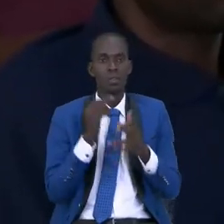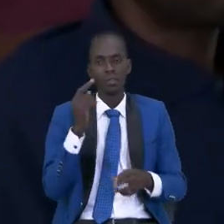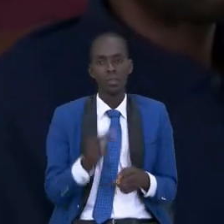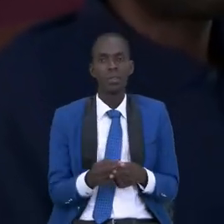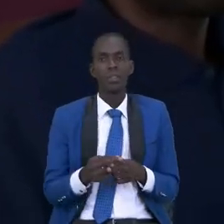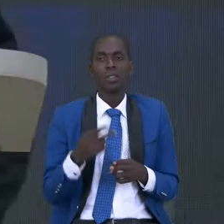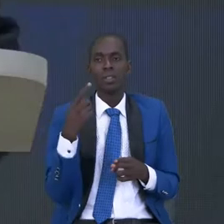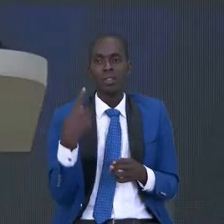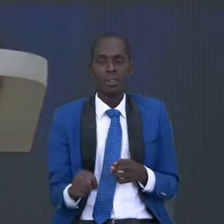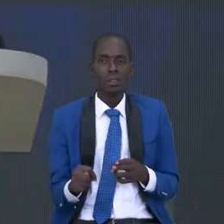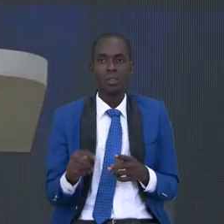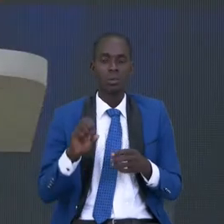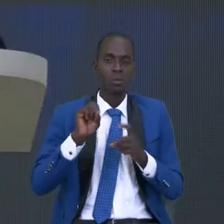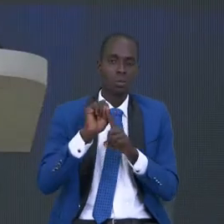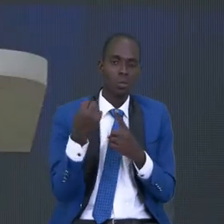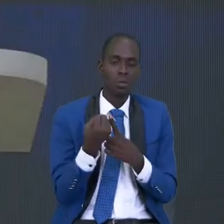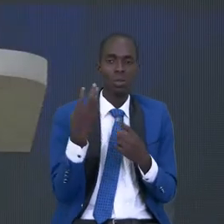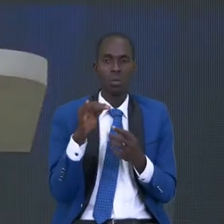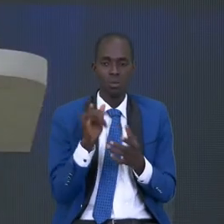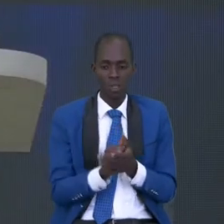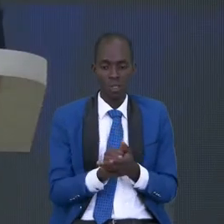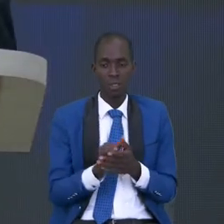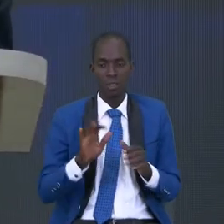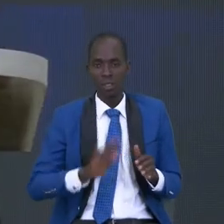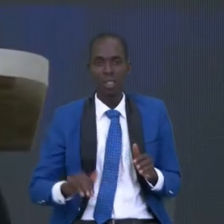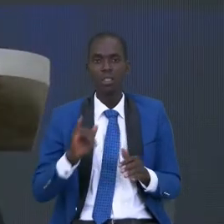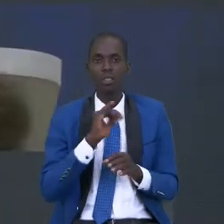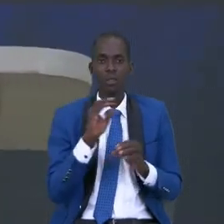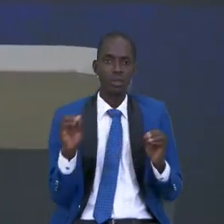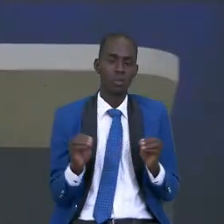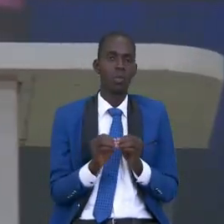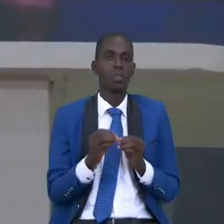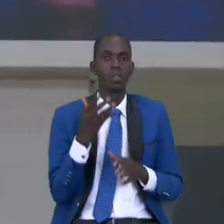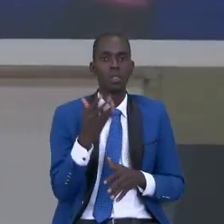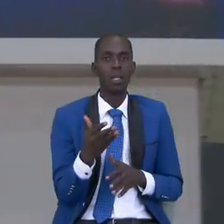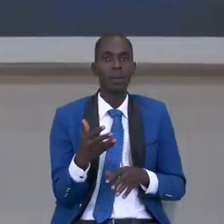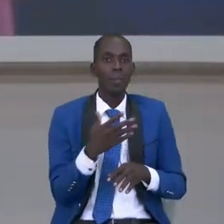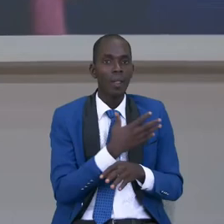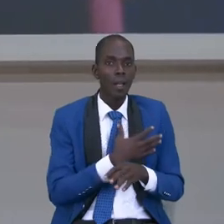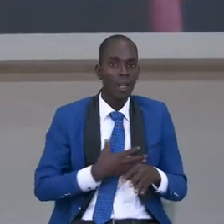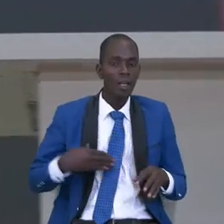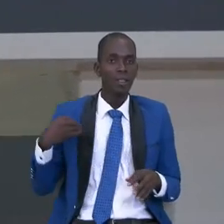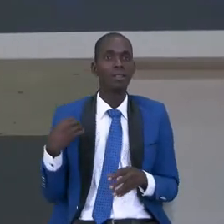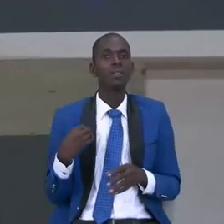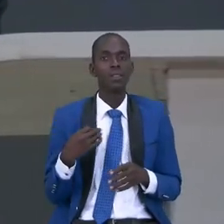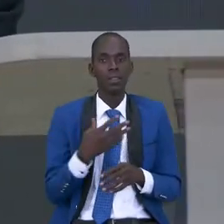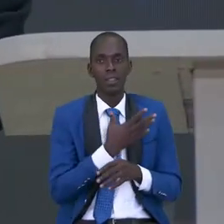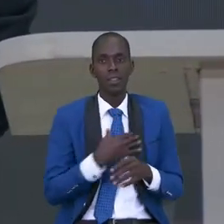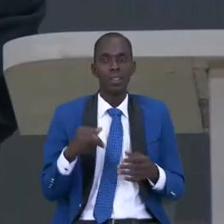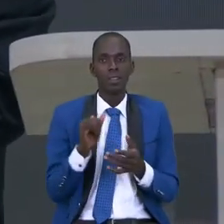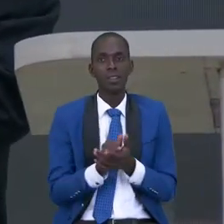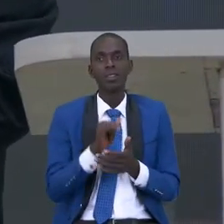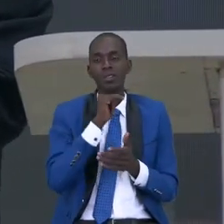that child in your family, not hopeless anymore. And the situation of your husband, of your wife, is